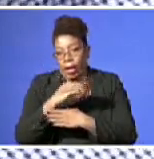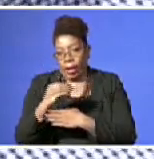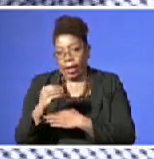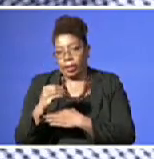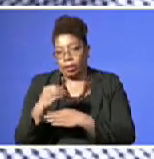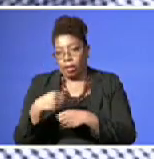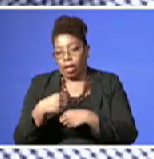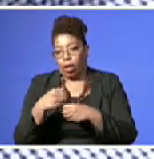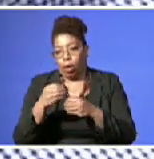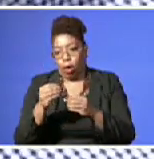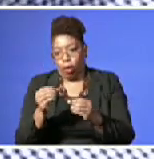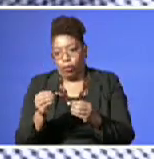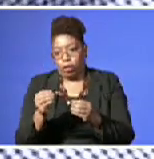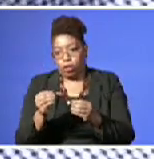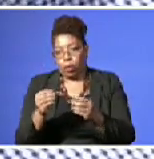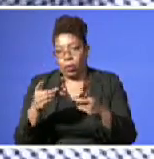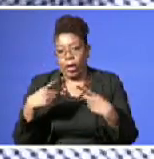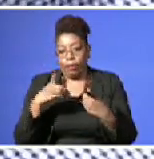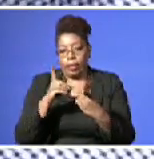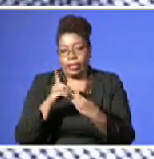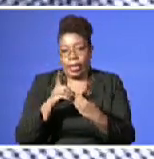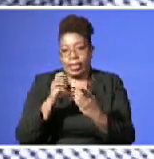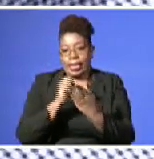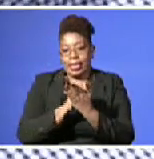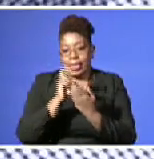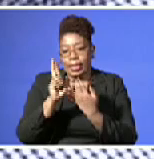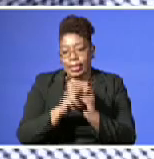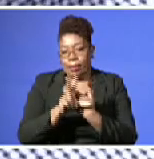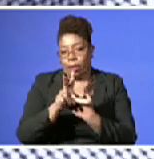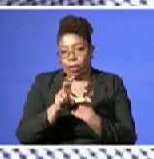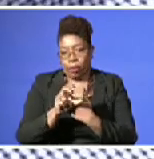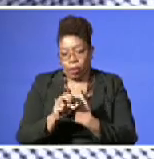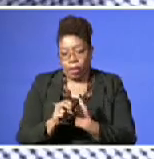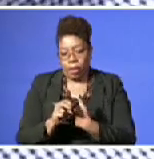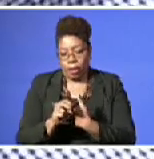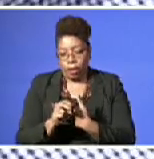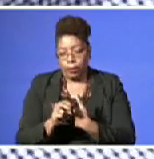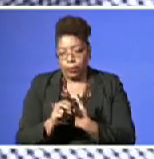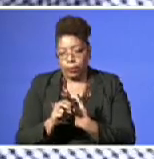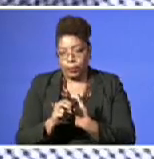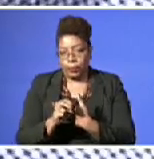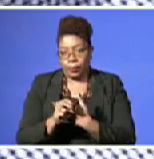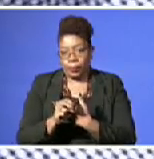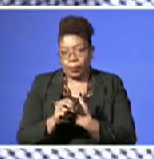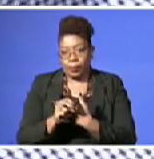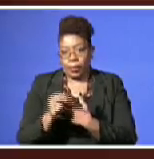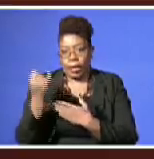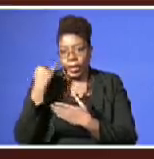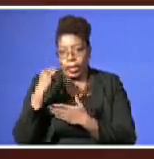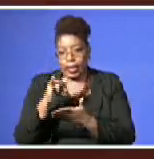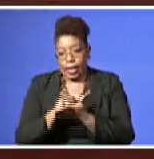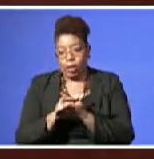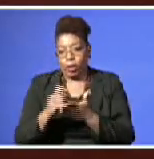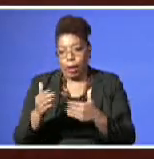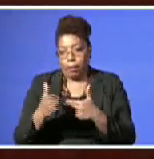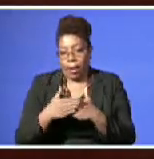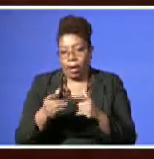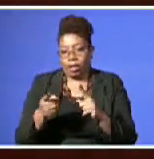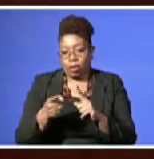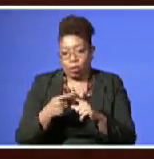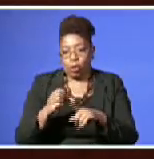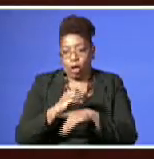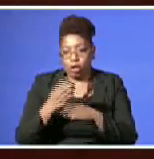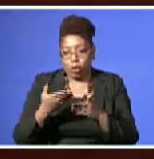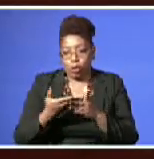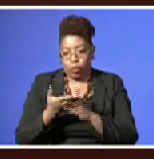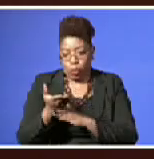General, and we have a date of September the 30th, where the Attorney General has indicated that he will get back to the Council through the